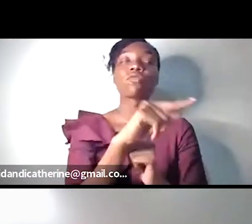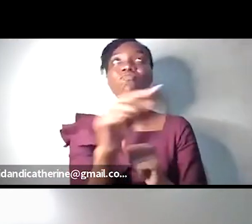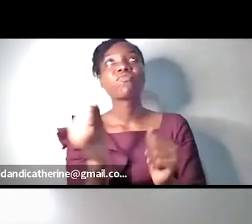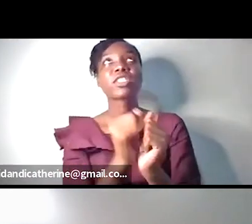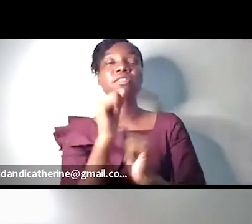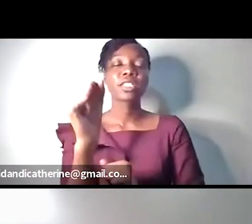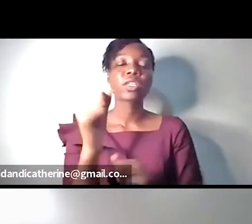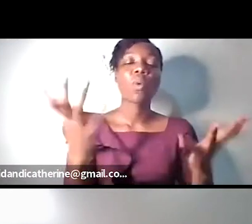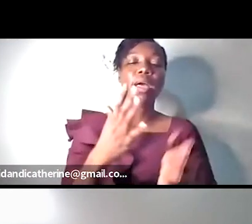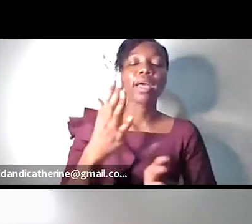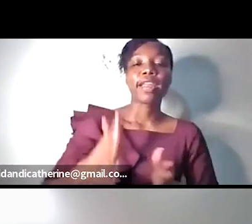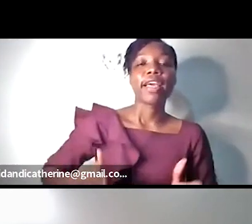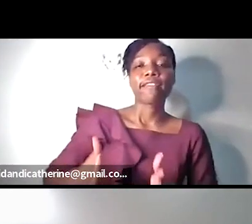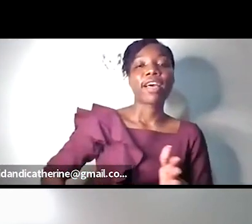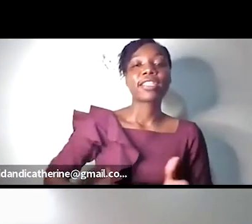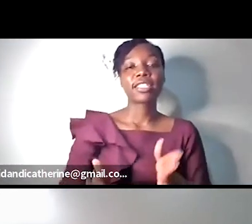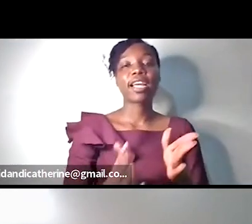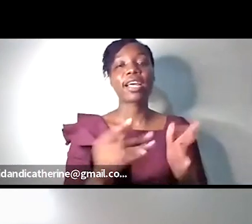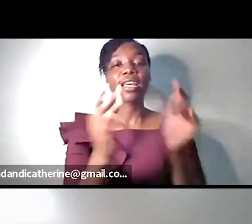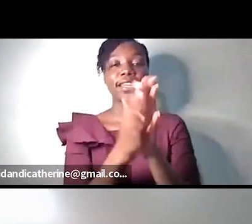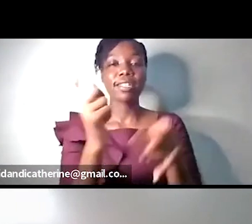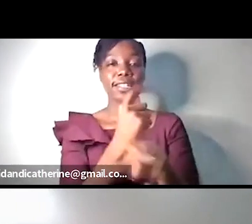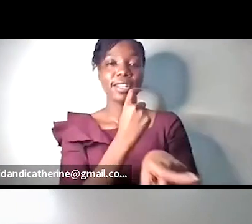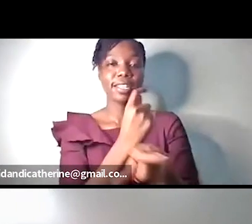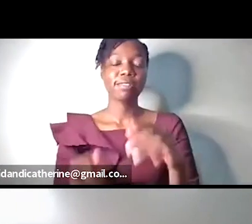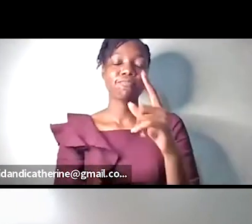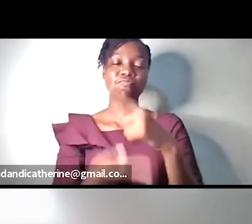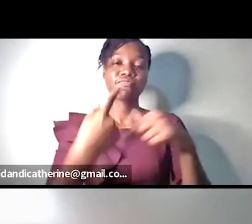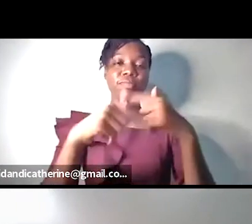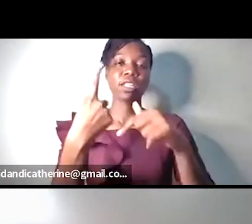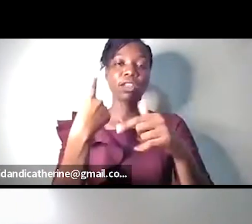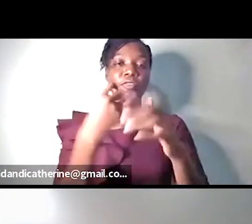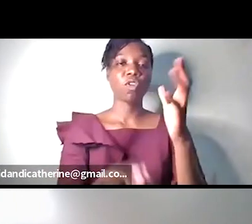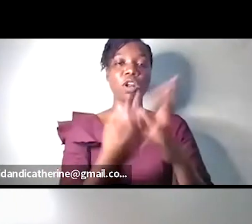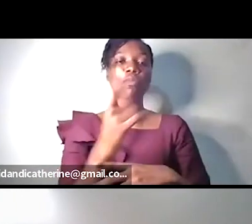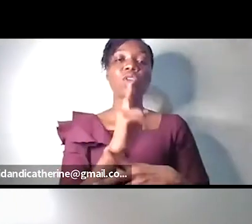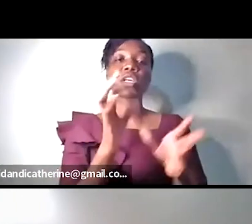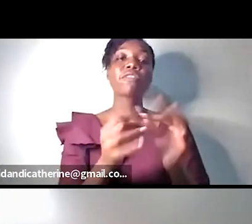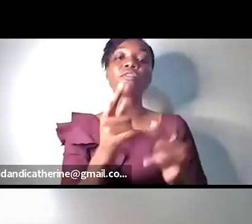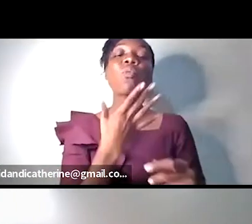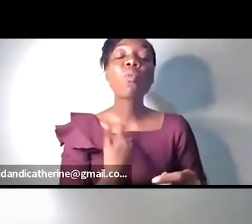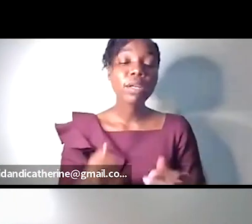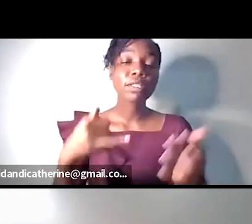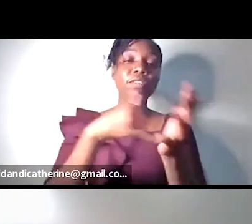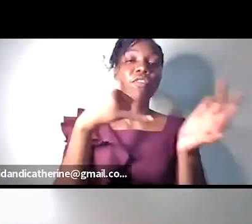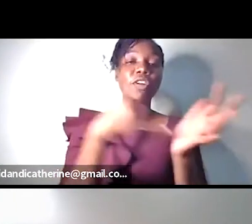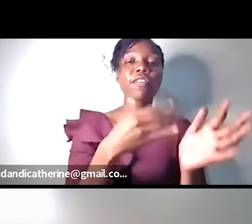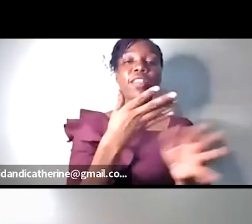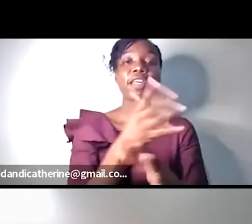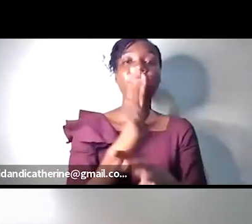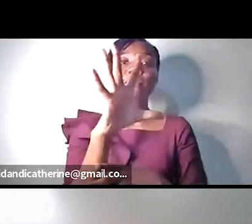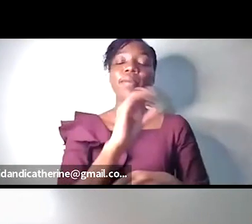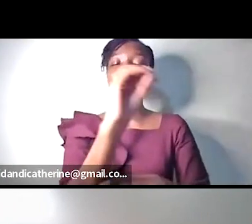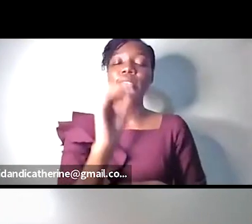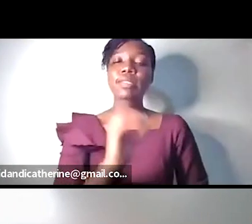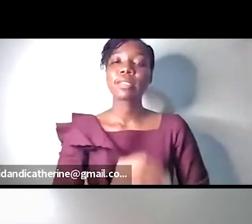training and consulting for participants coming through this forum. So if you wish to take part in the data protection, you'll get 5%. Just tell them you want